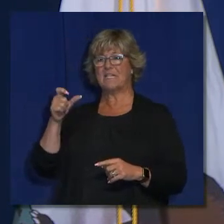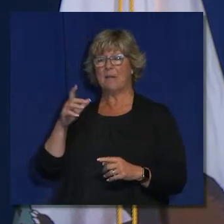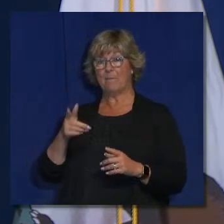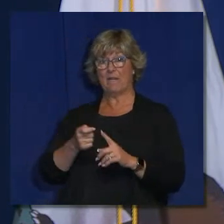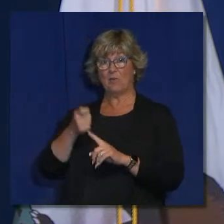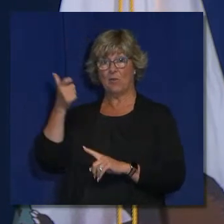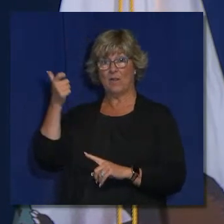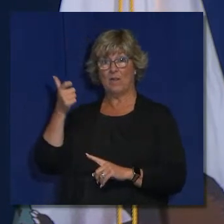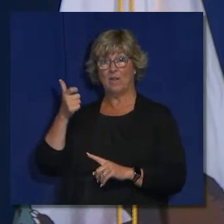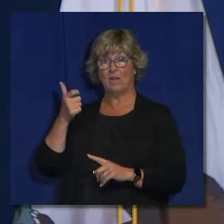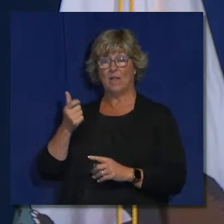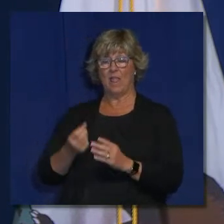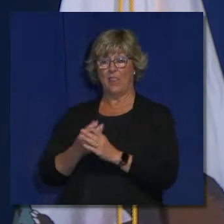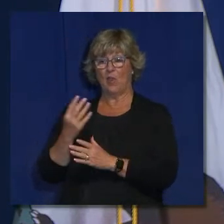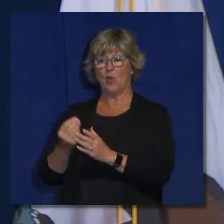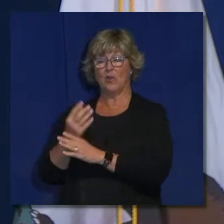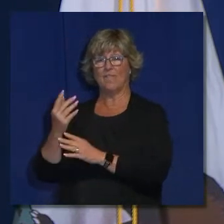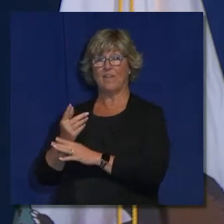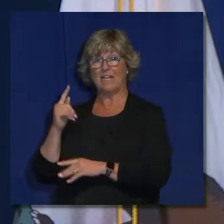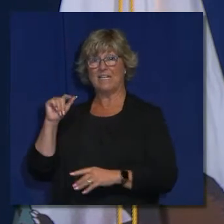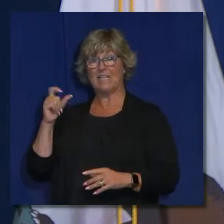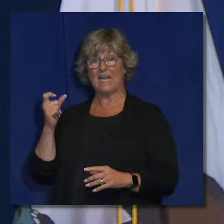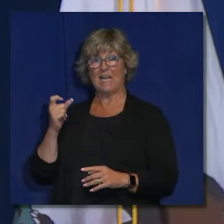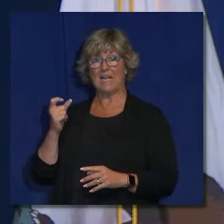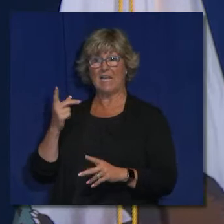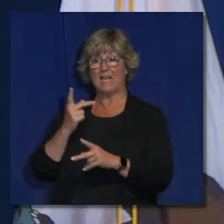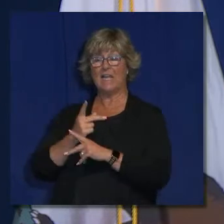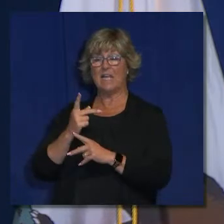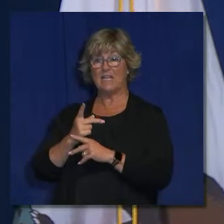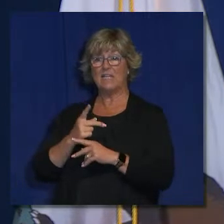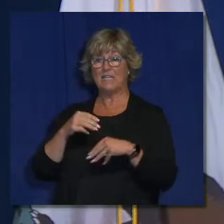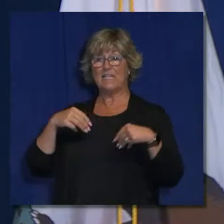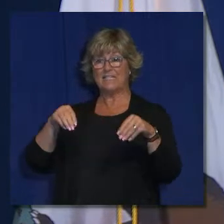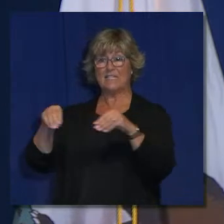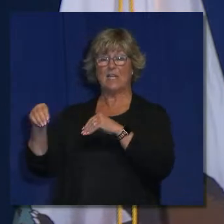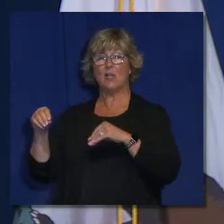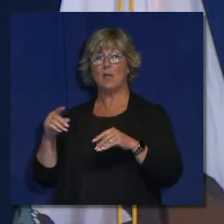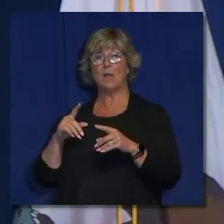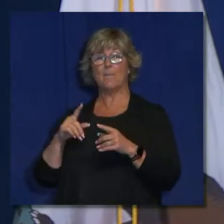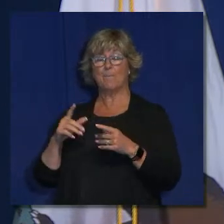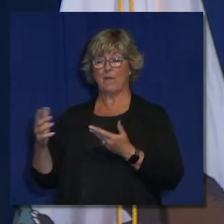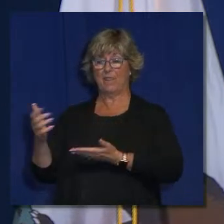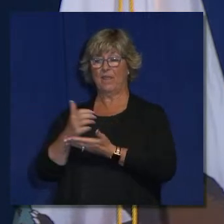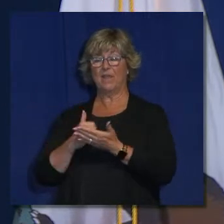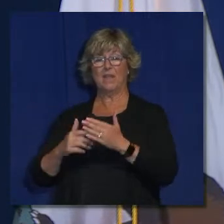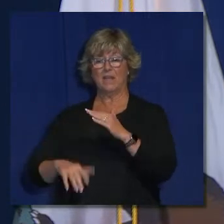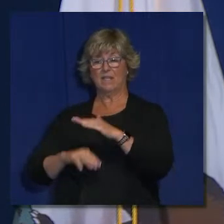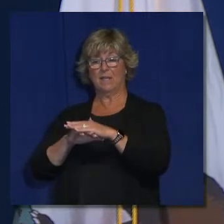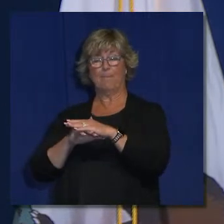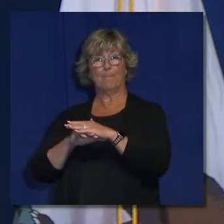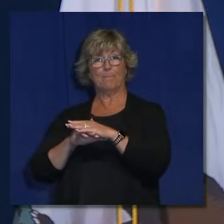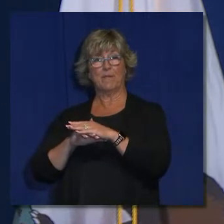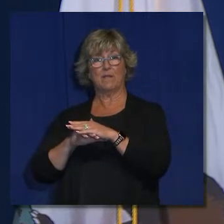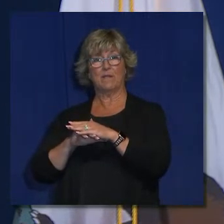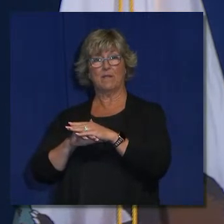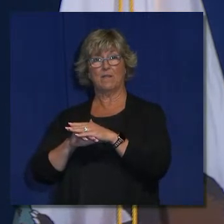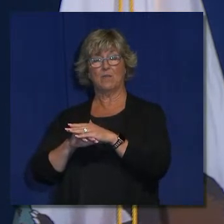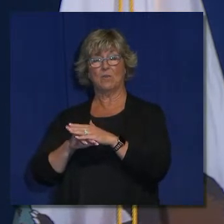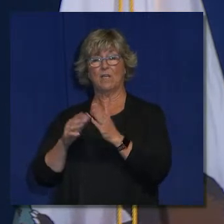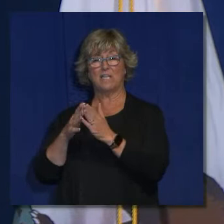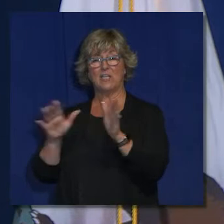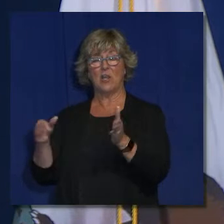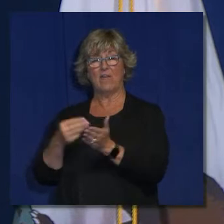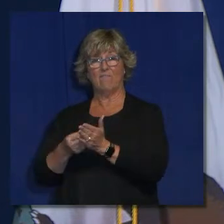eliminate the cultivation tax, keep the excise tax, but change the collection point, and then cap some